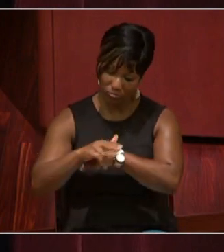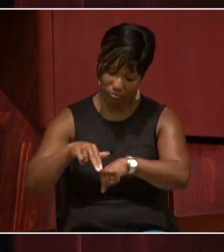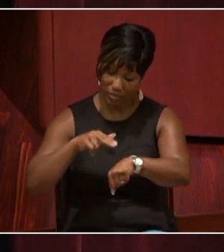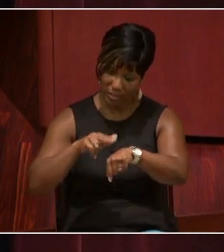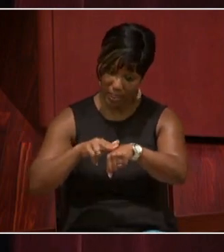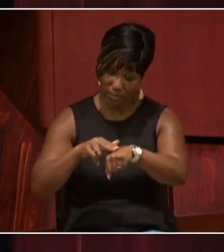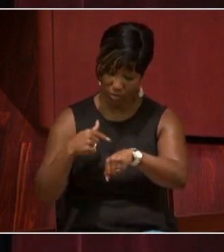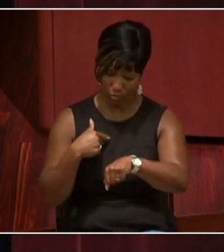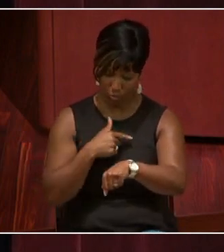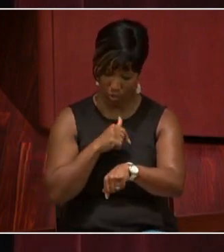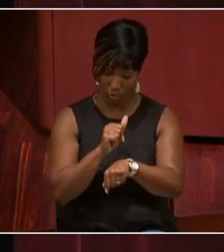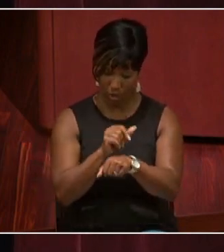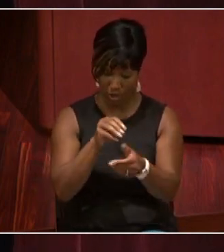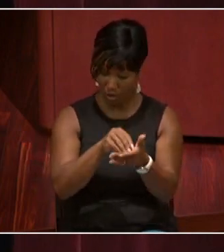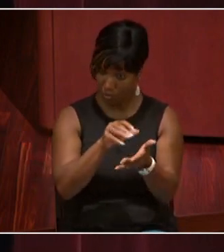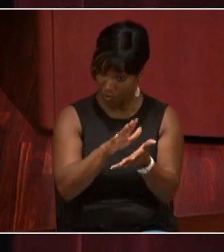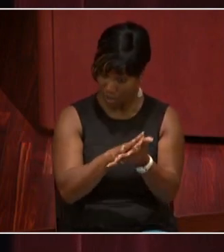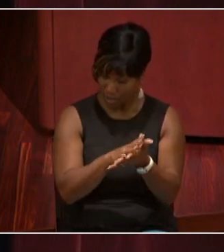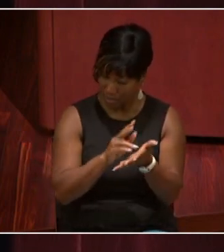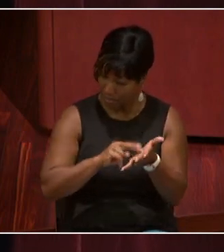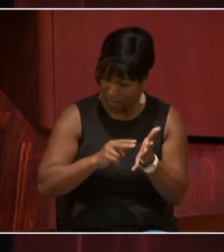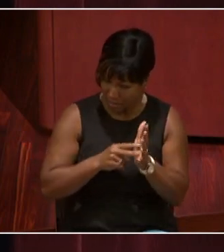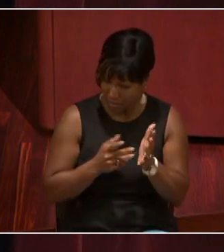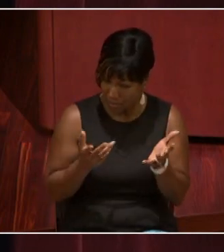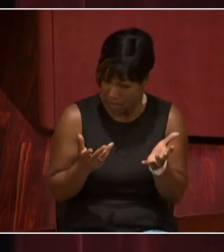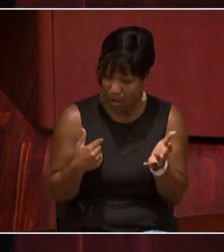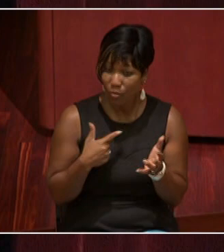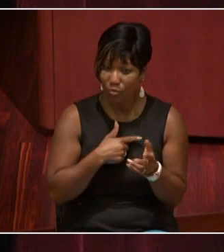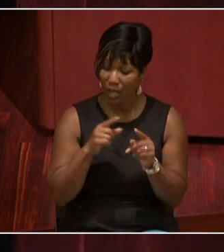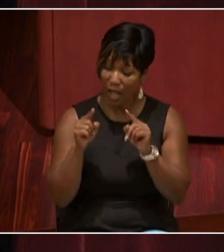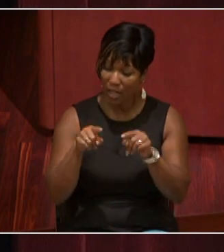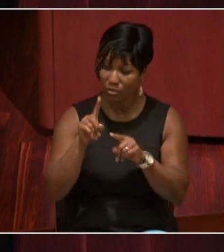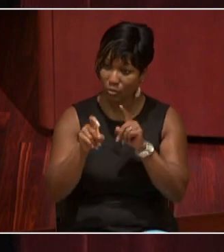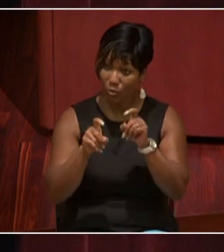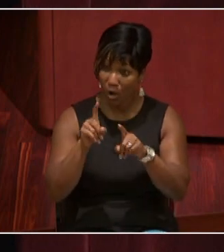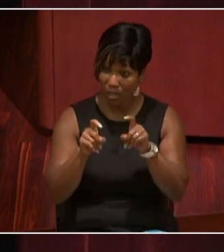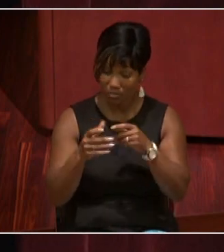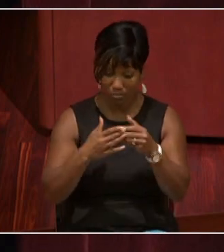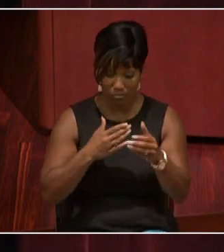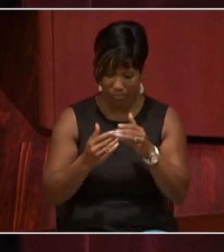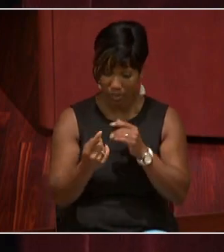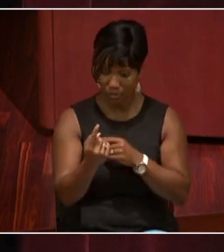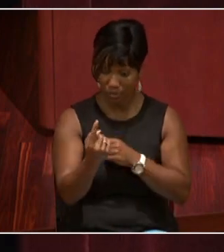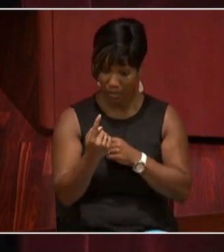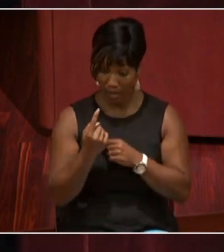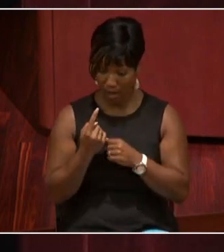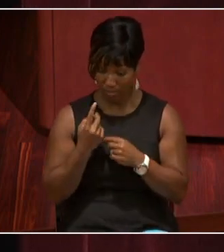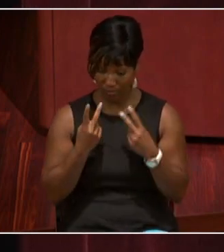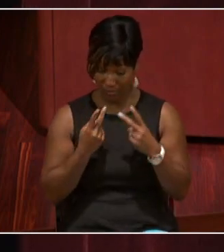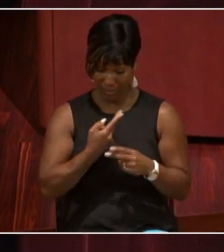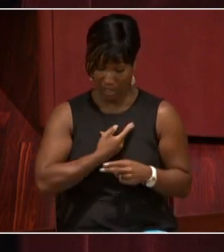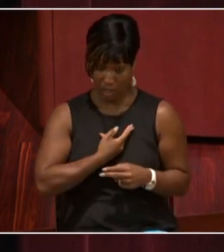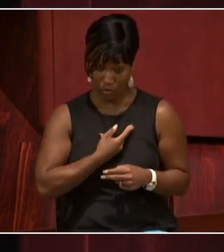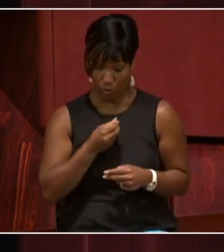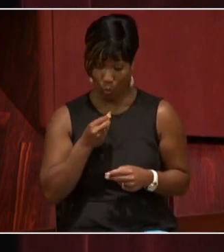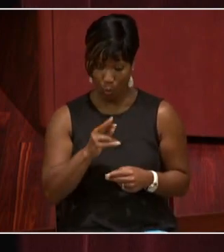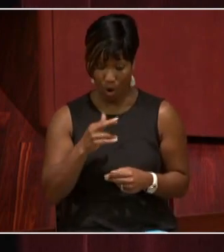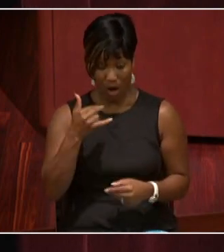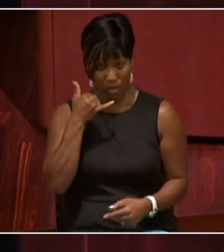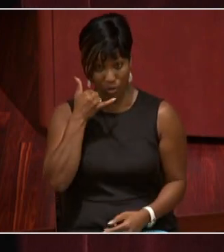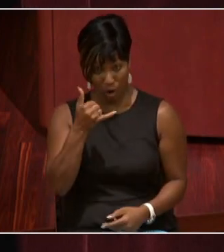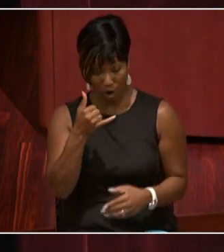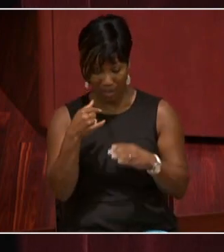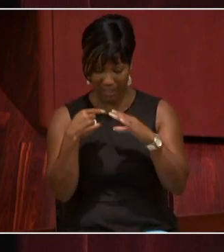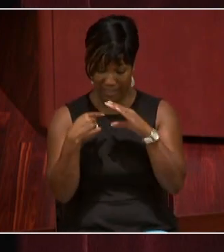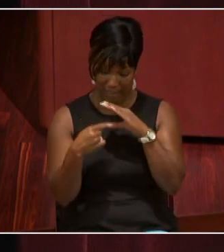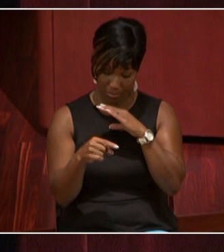which means that we answer questions, whether you come in on site to visit us, or if you call,